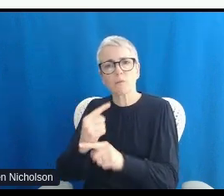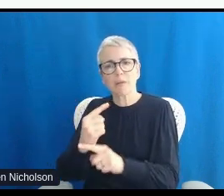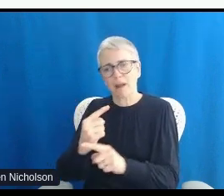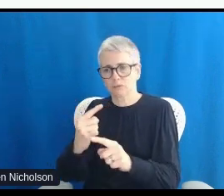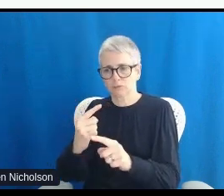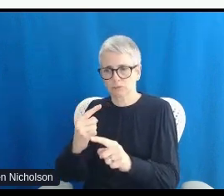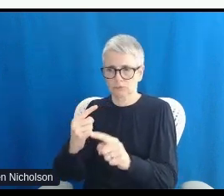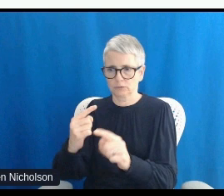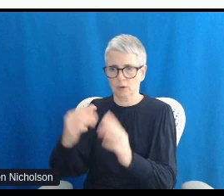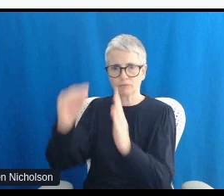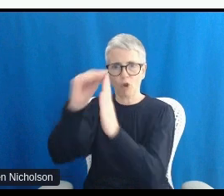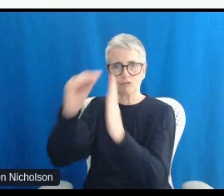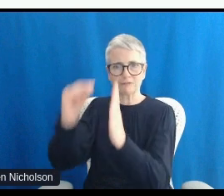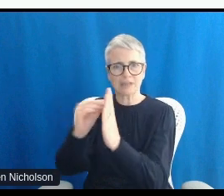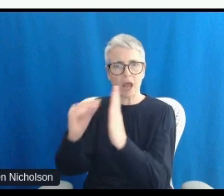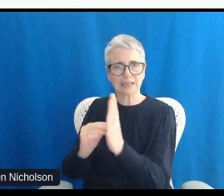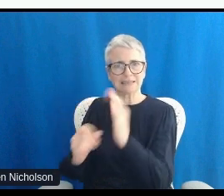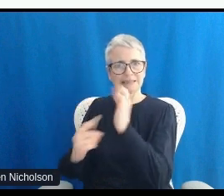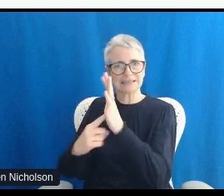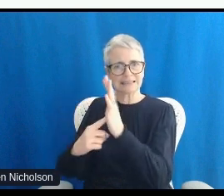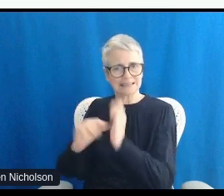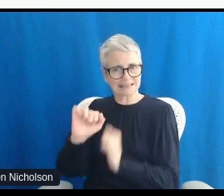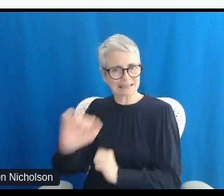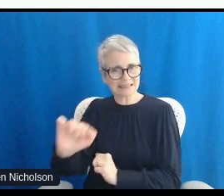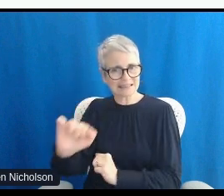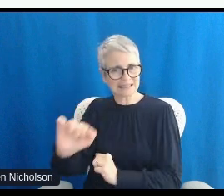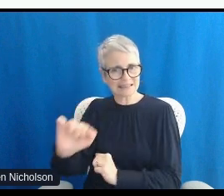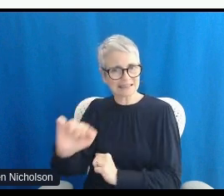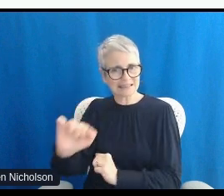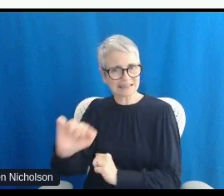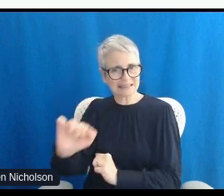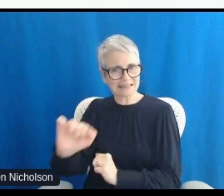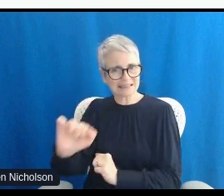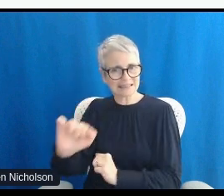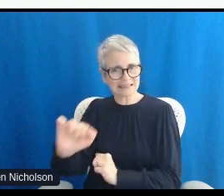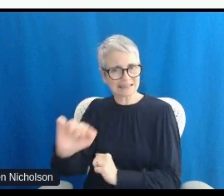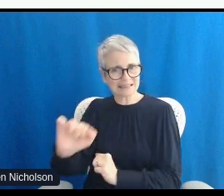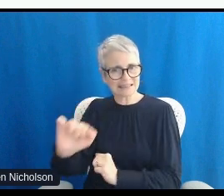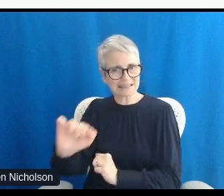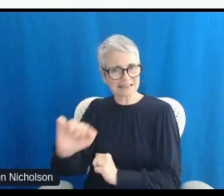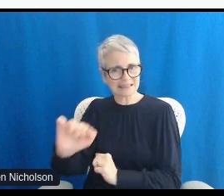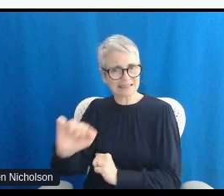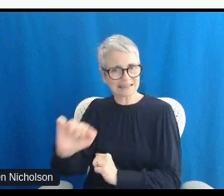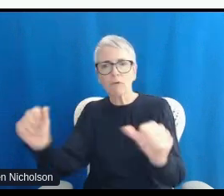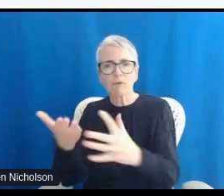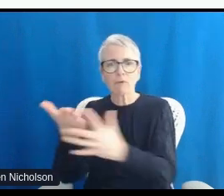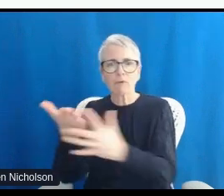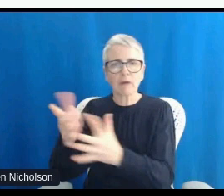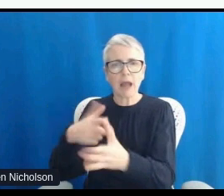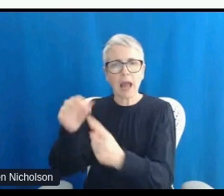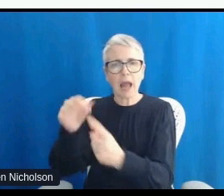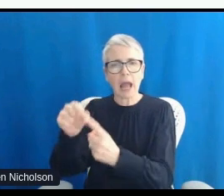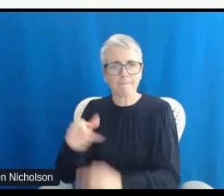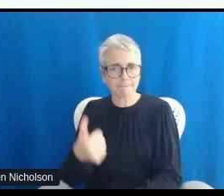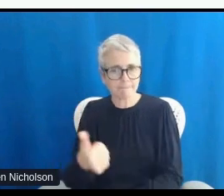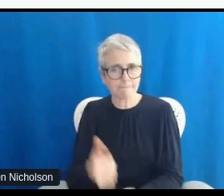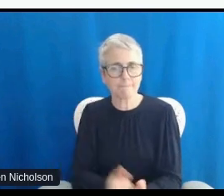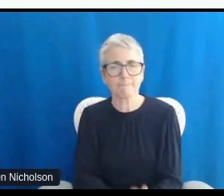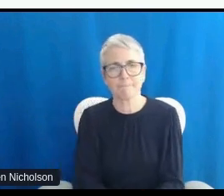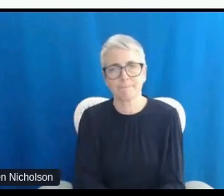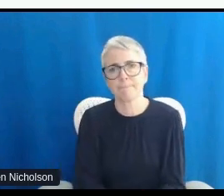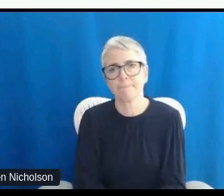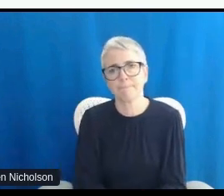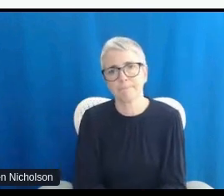and everything that you need to support your team in order to produce an accessible application.